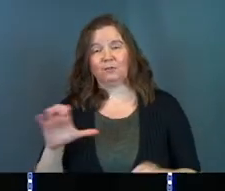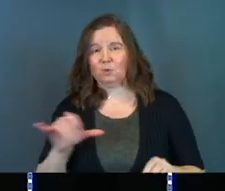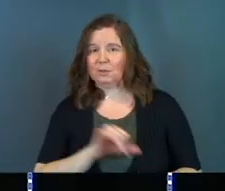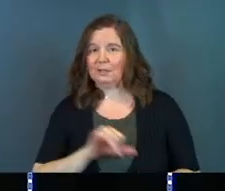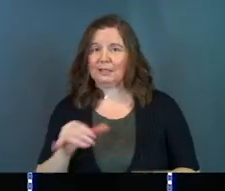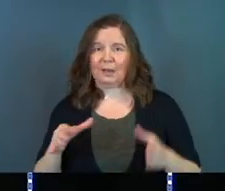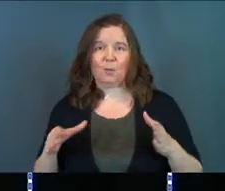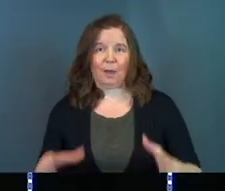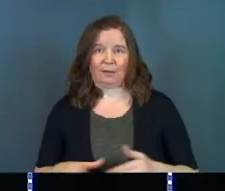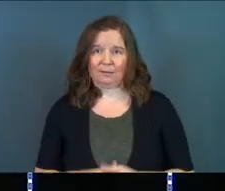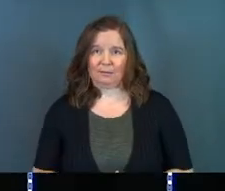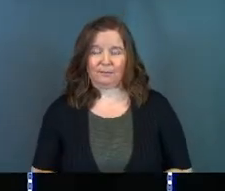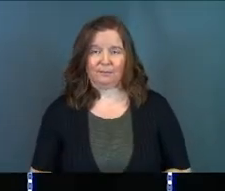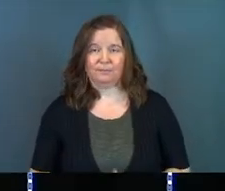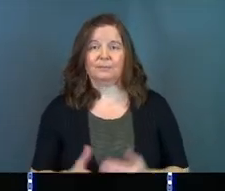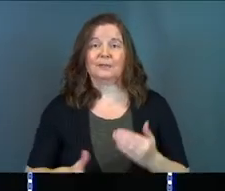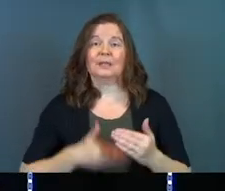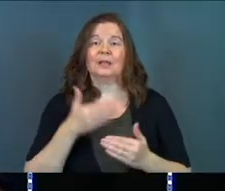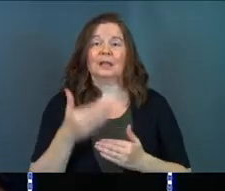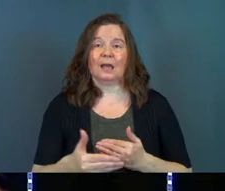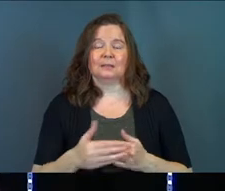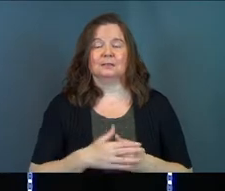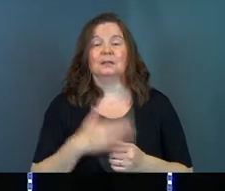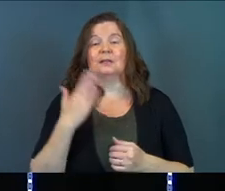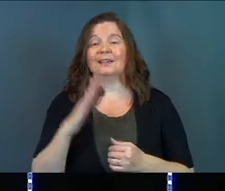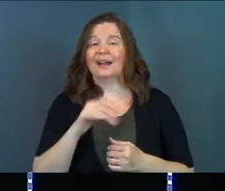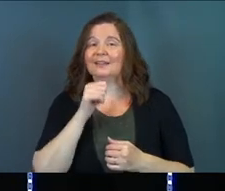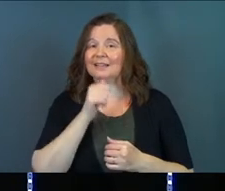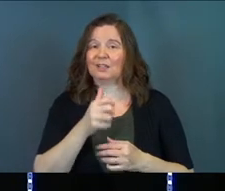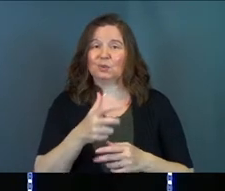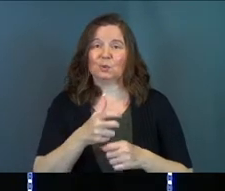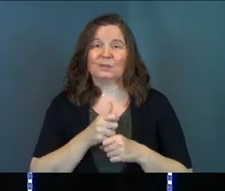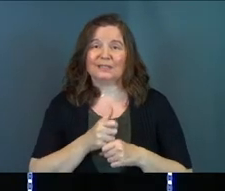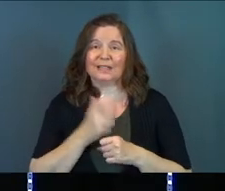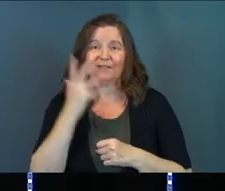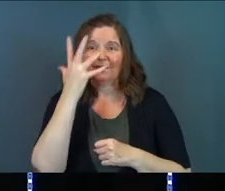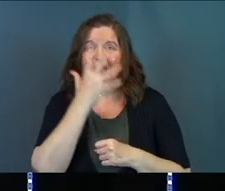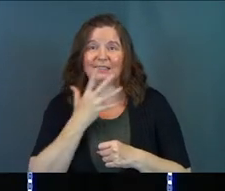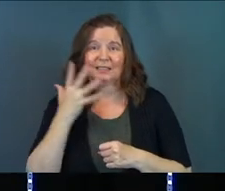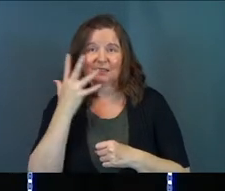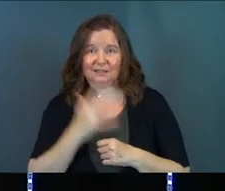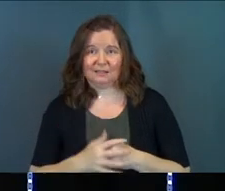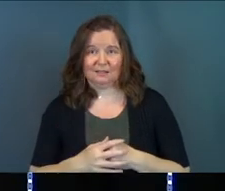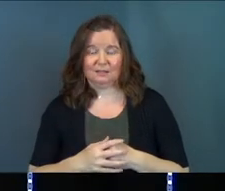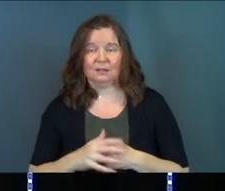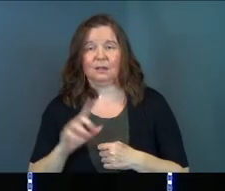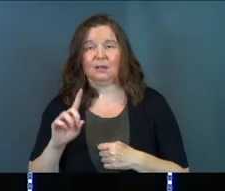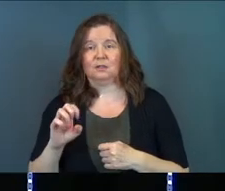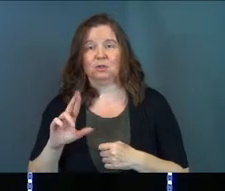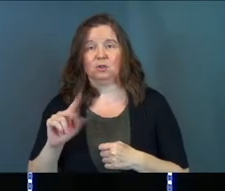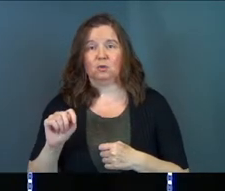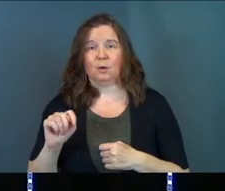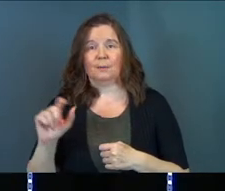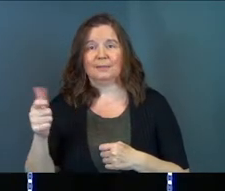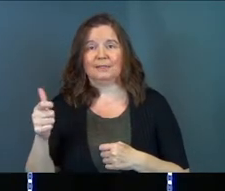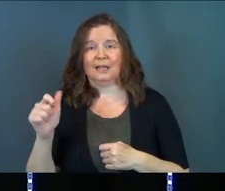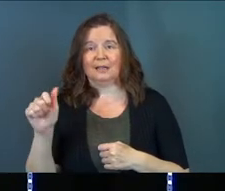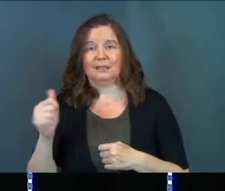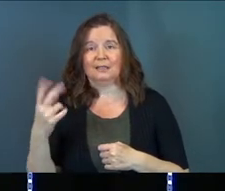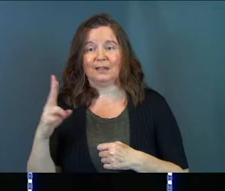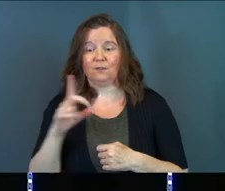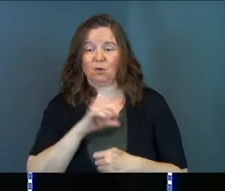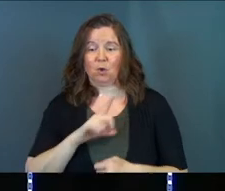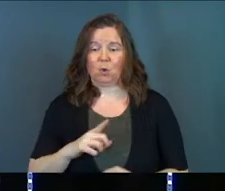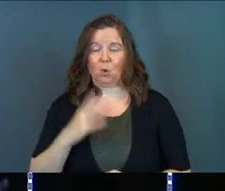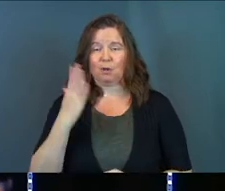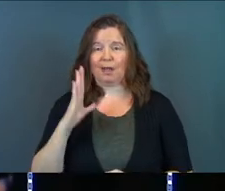do it the same way. Next one. God does not receive faces. Deuteronomy 10, 17. "For the Lord